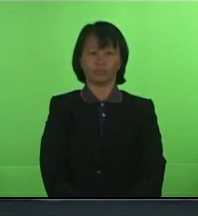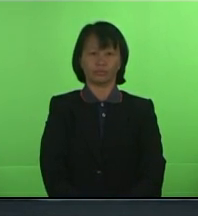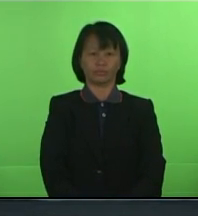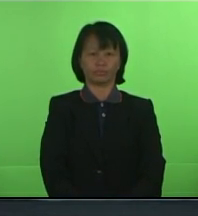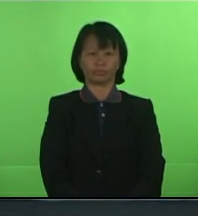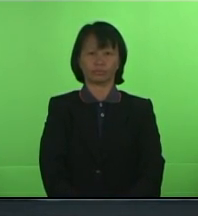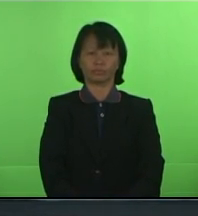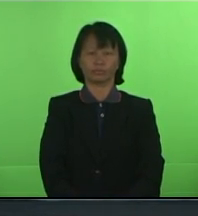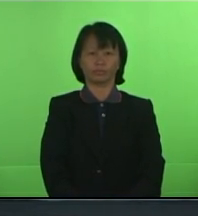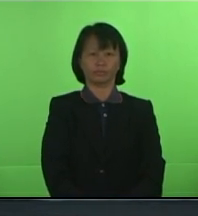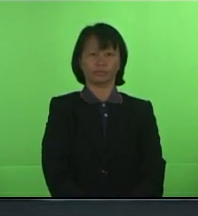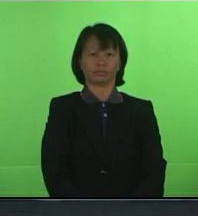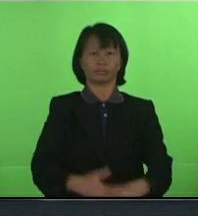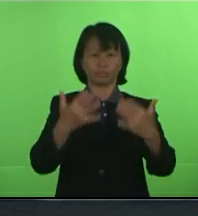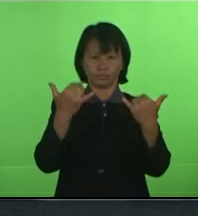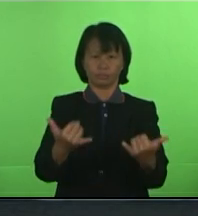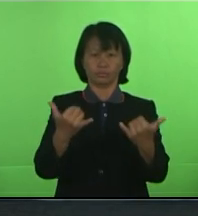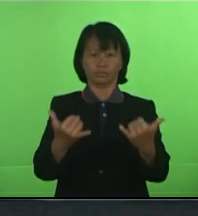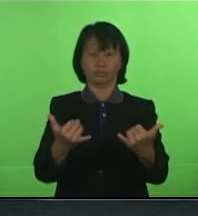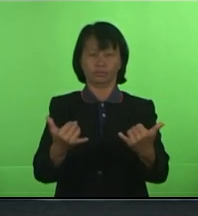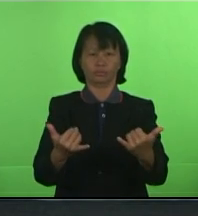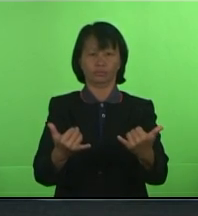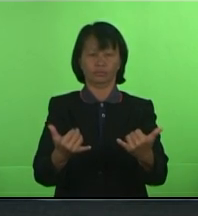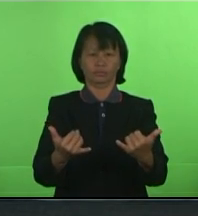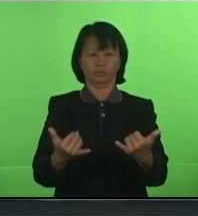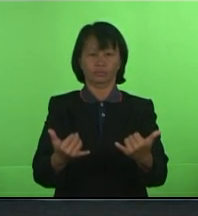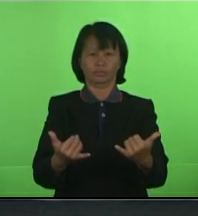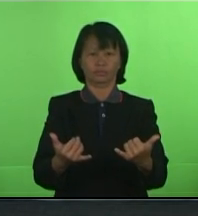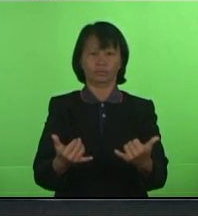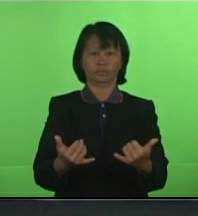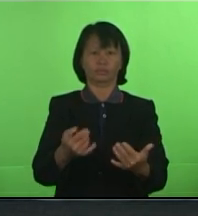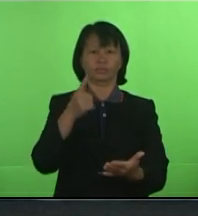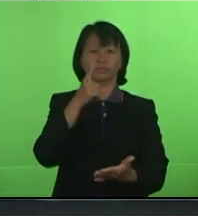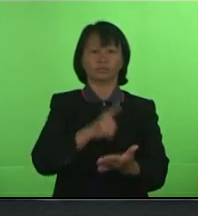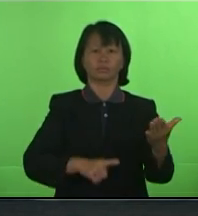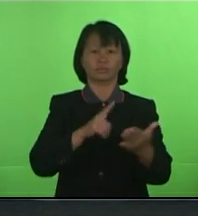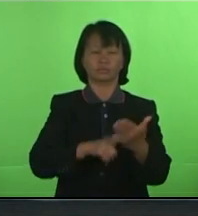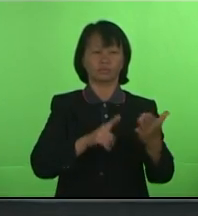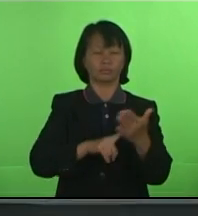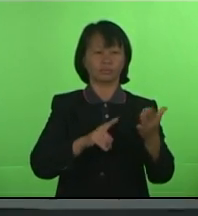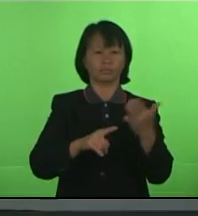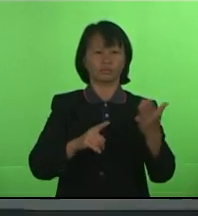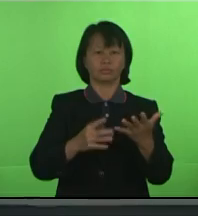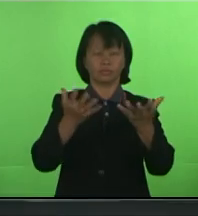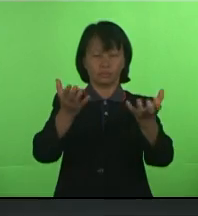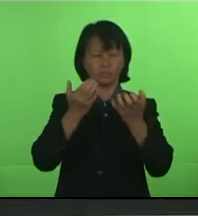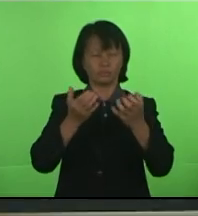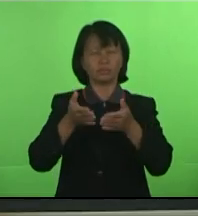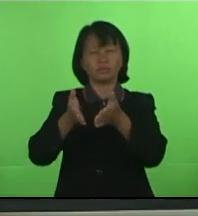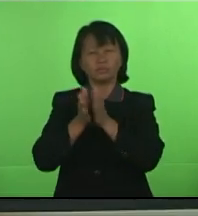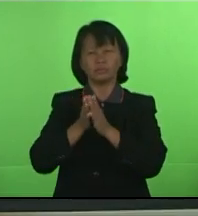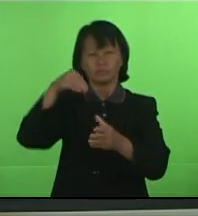So now we come back to an essential question: what skills do you require as an OUM student?